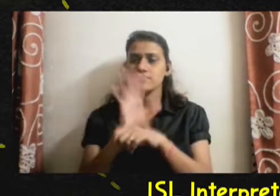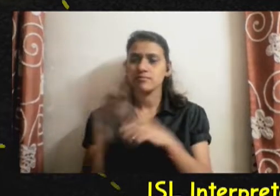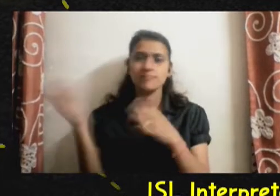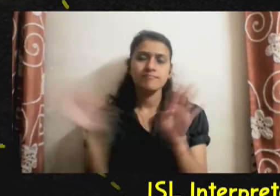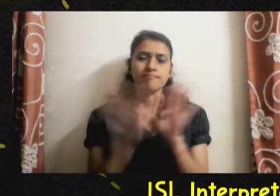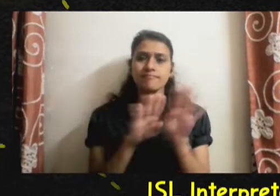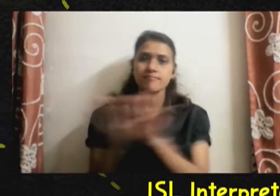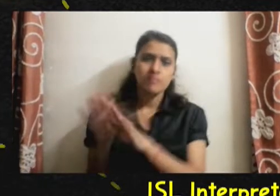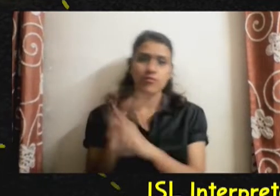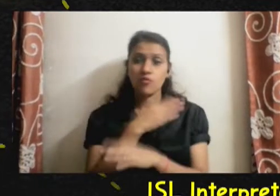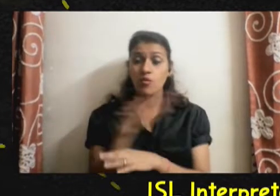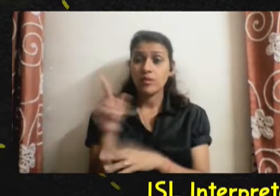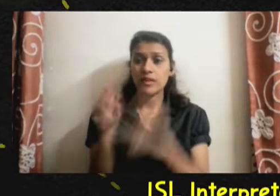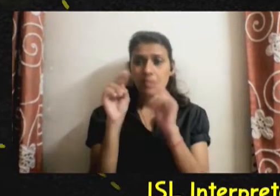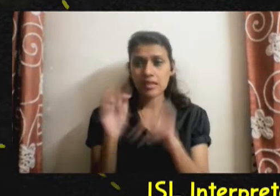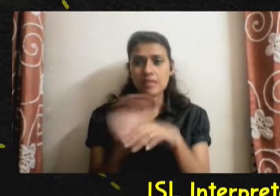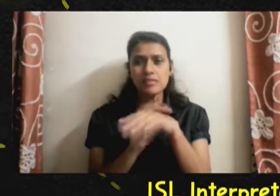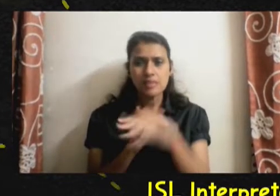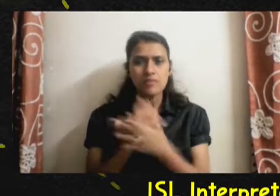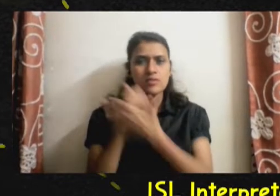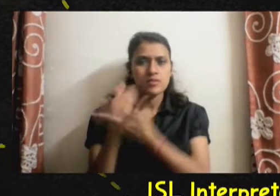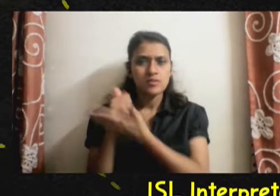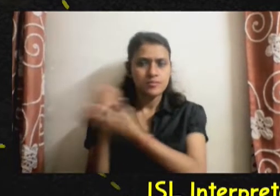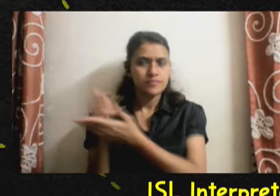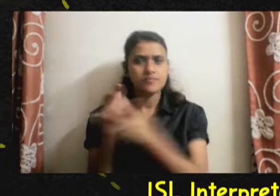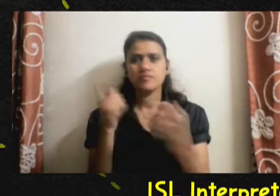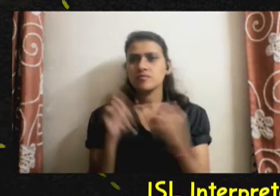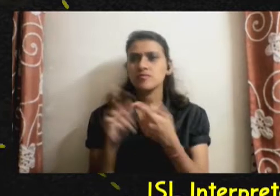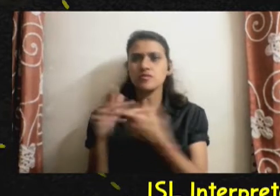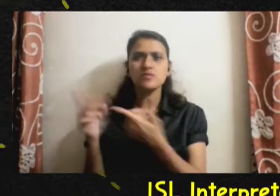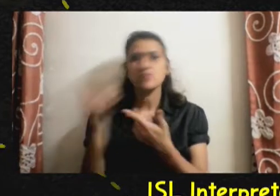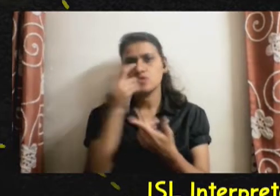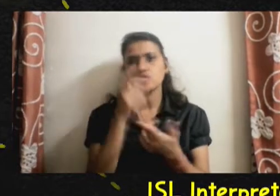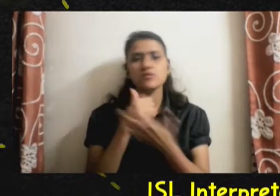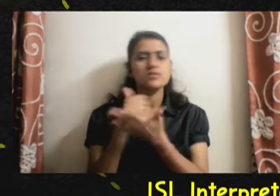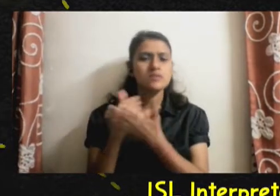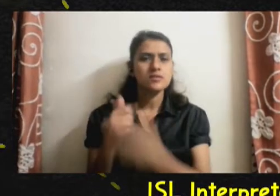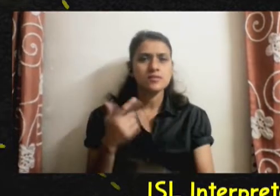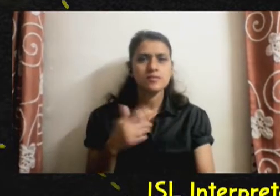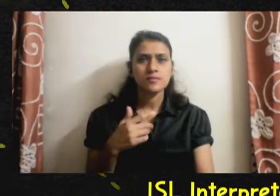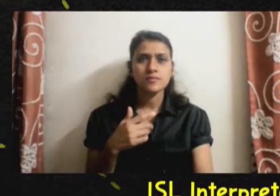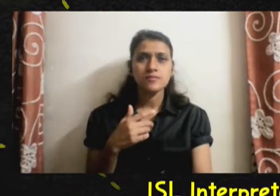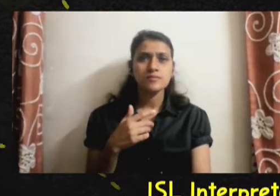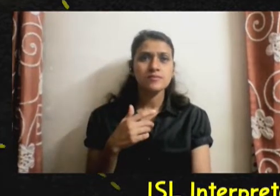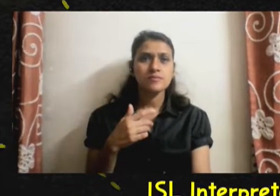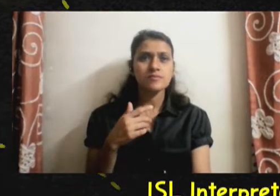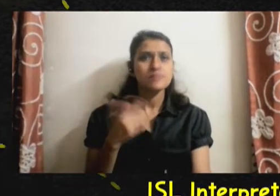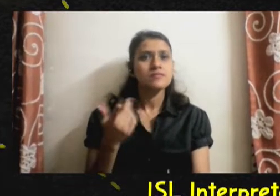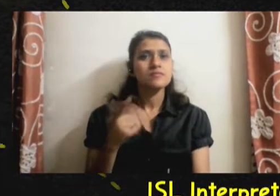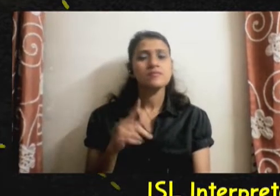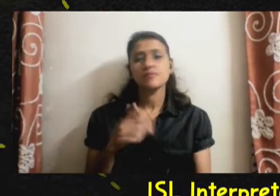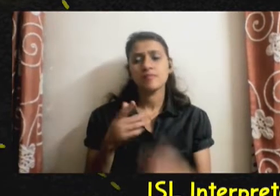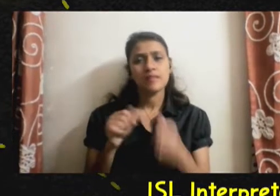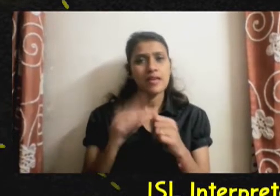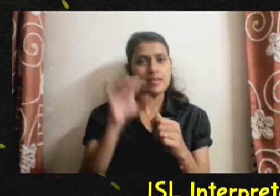need for these services that is emerging. But when it comes to, accessing these services